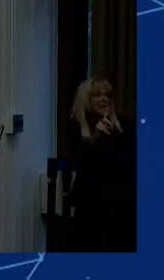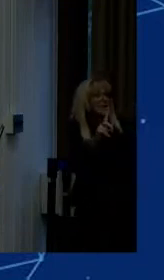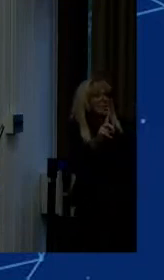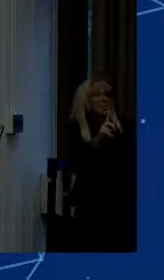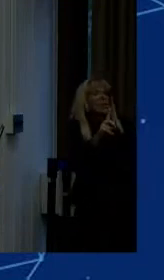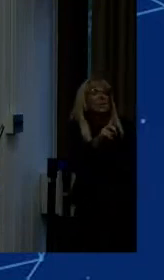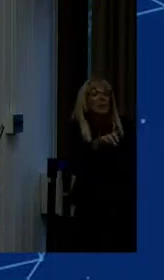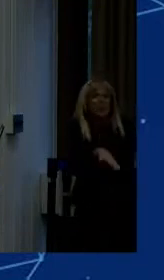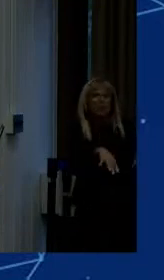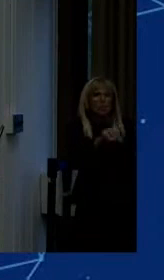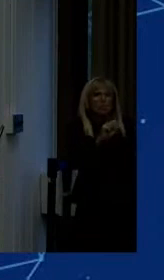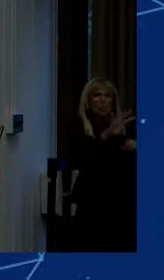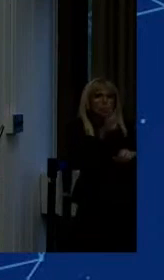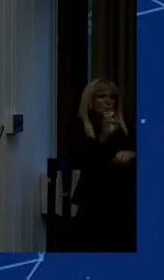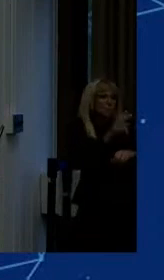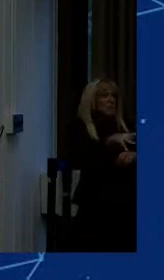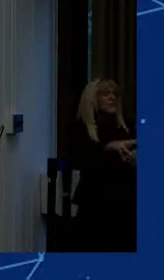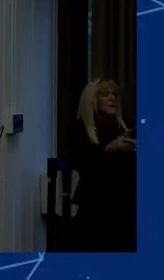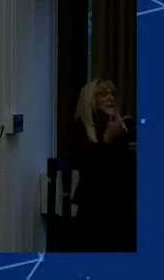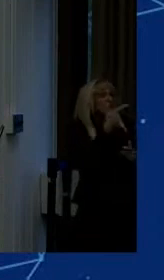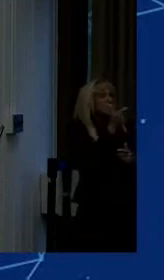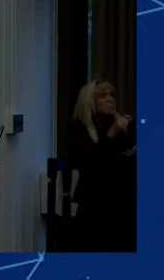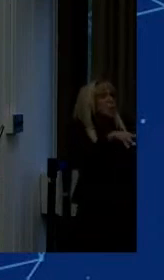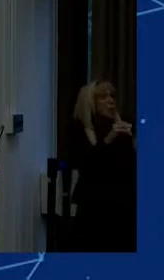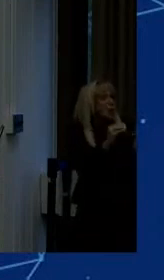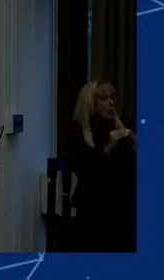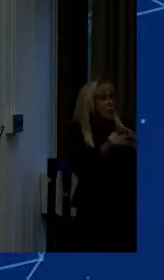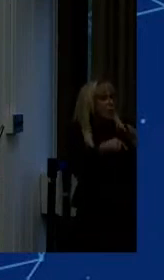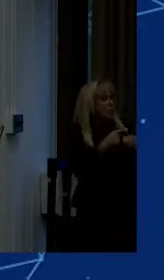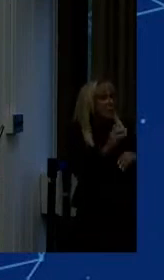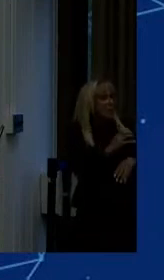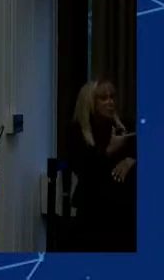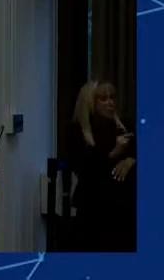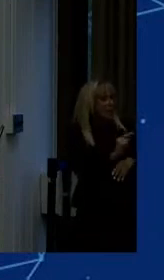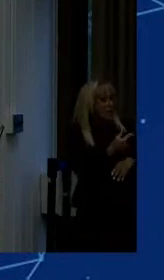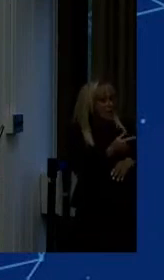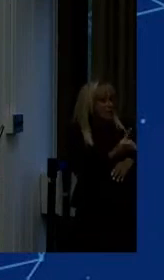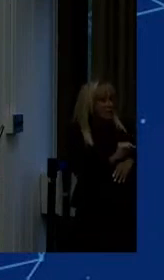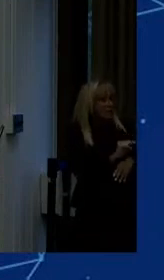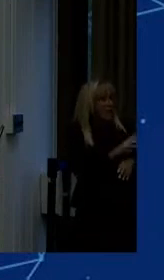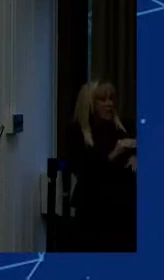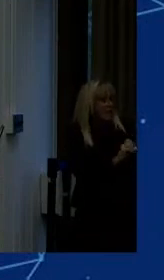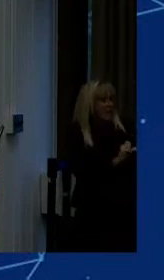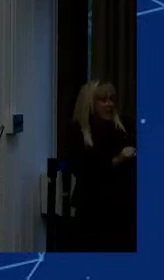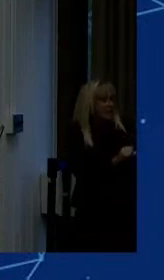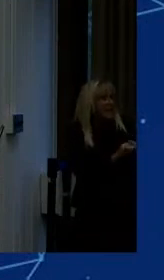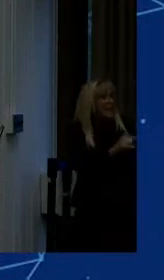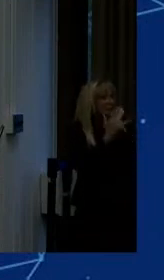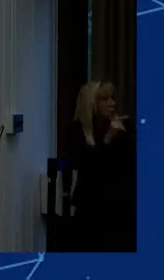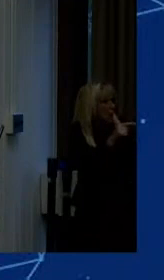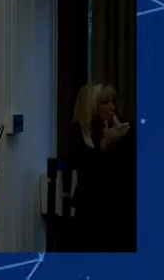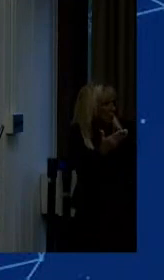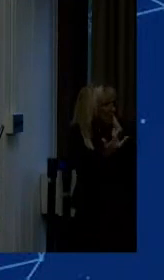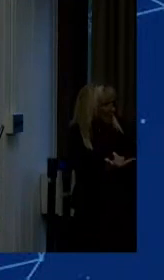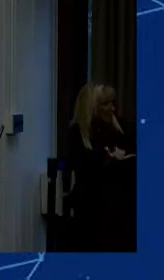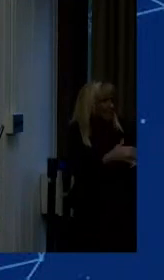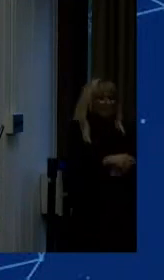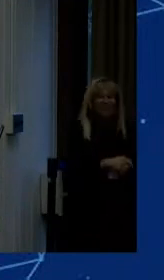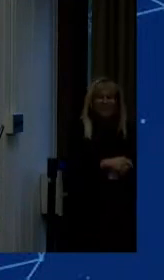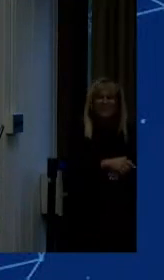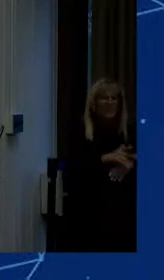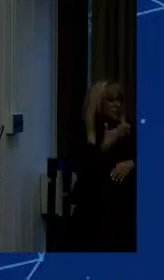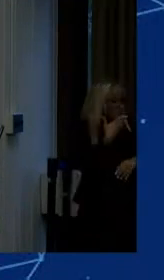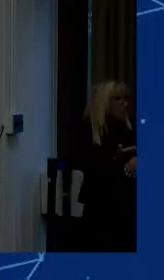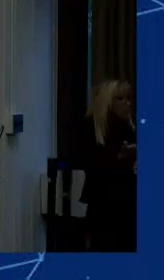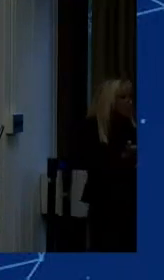took the survey are interested in learning more about ChatGPT and its capabilities, and perhaps that's why you are here today, which is a